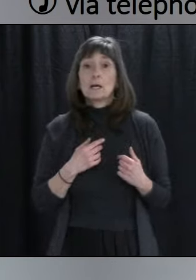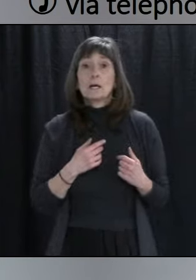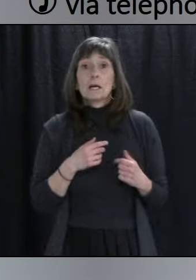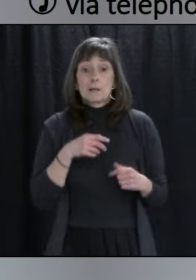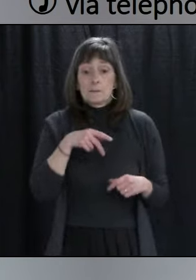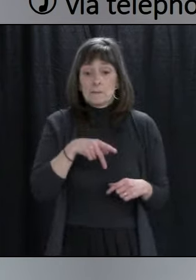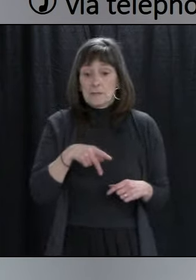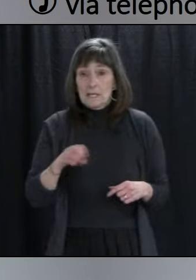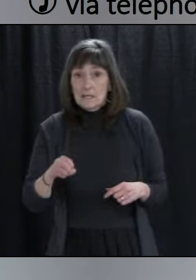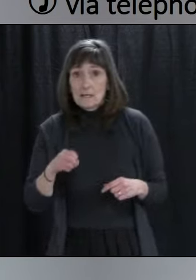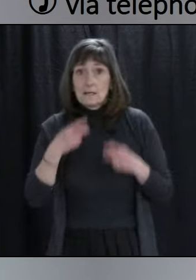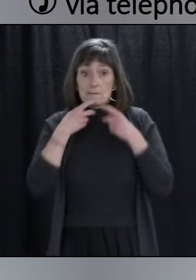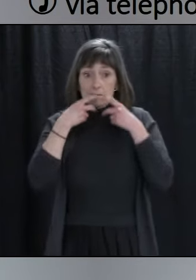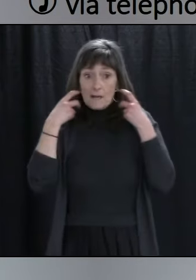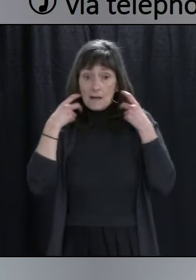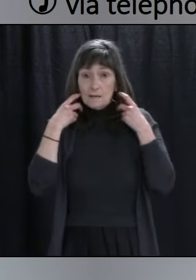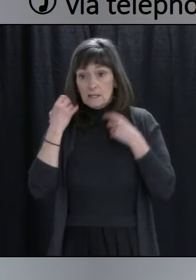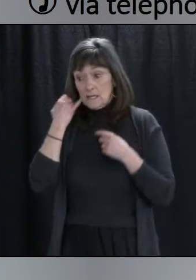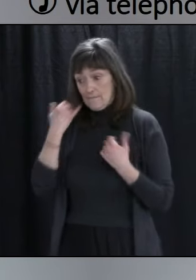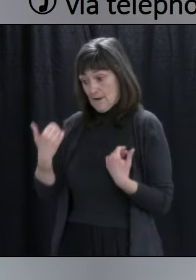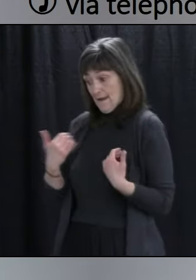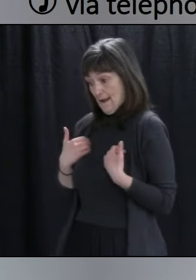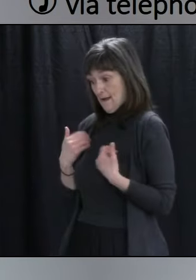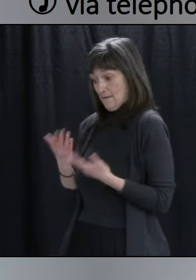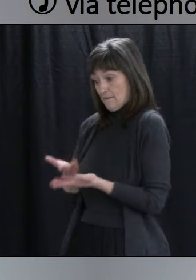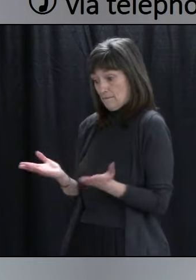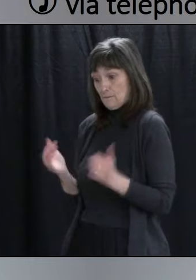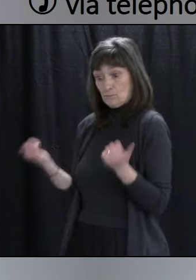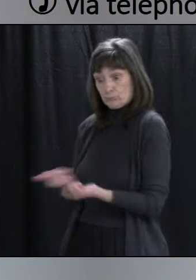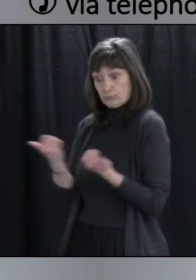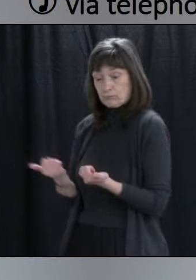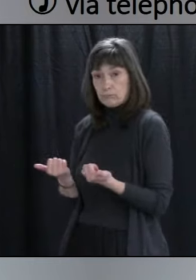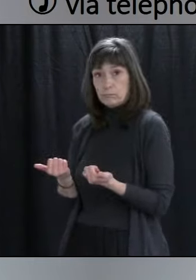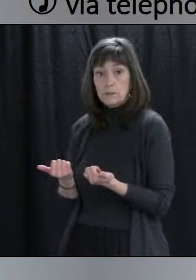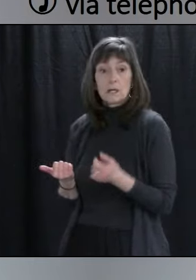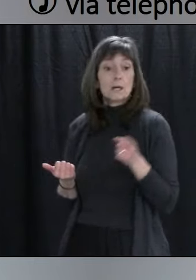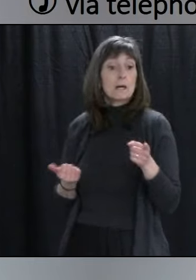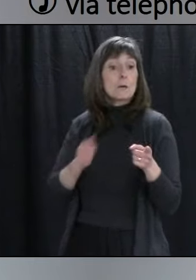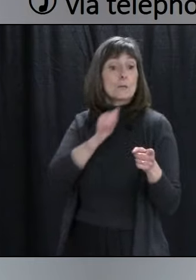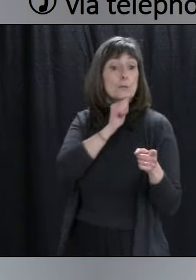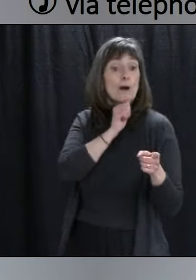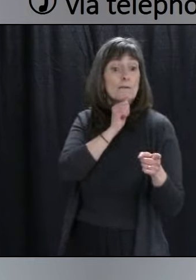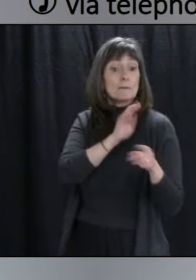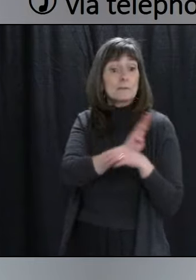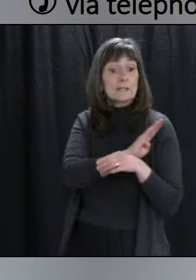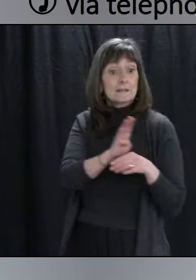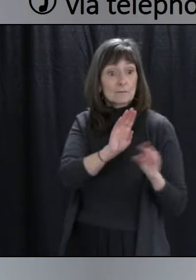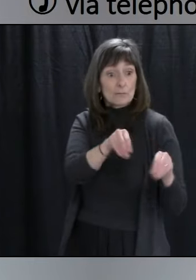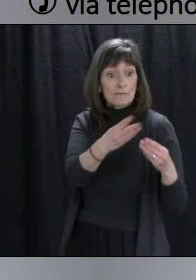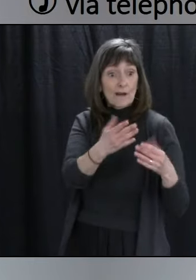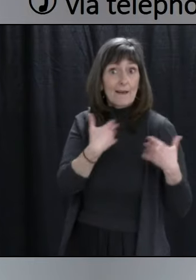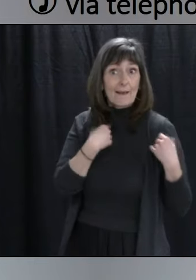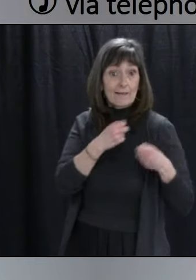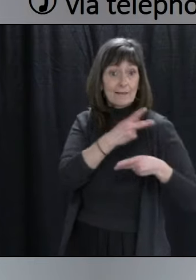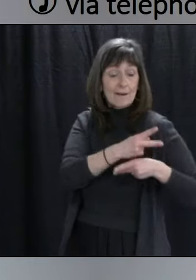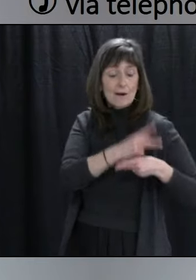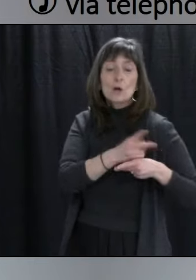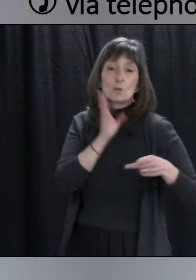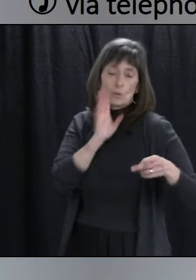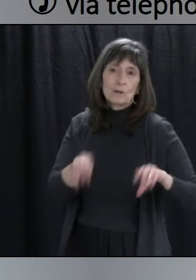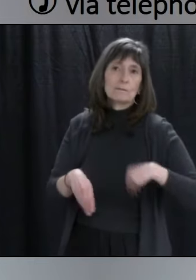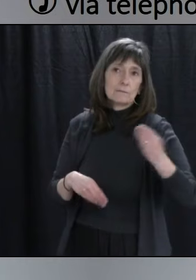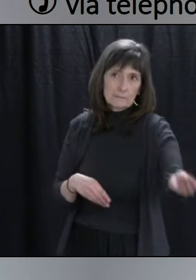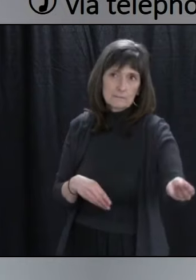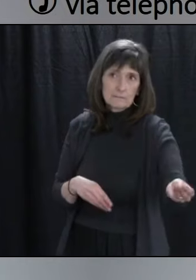and PPE whenever possible to private businesses who provide frontline healthcare services. So that would